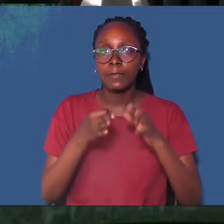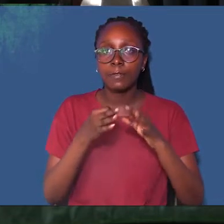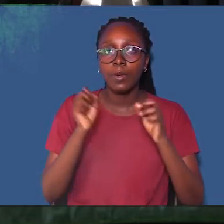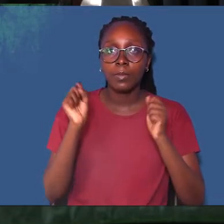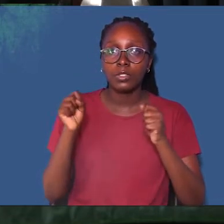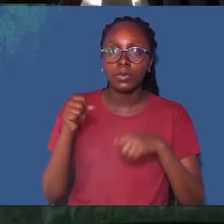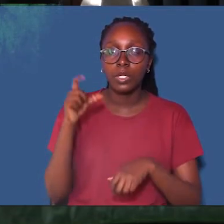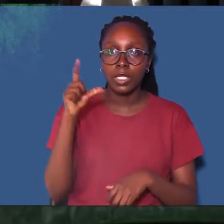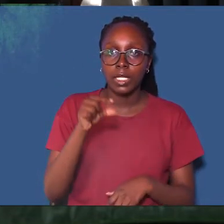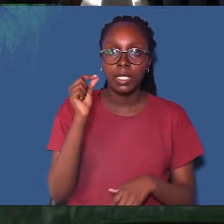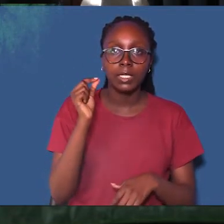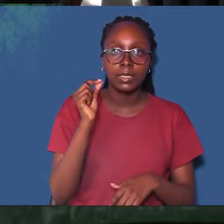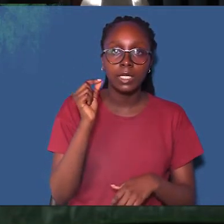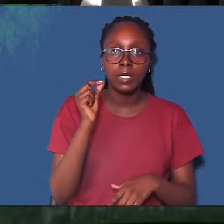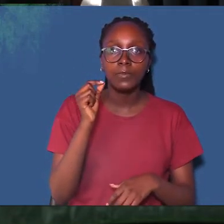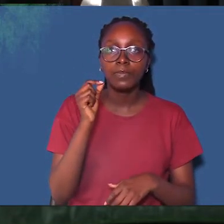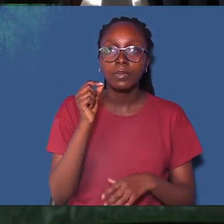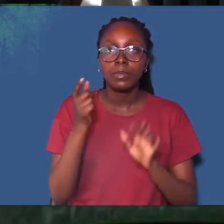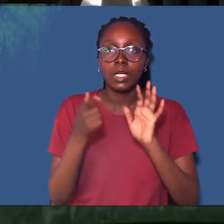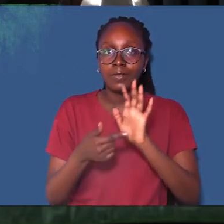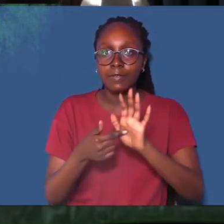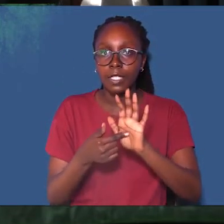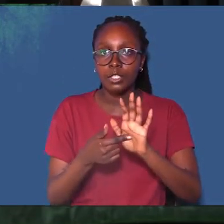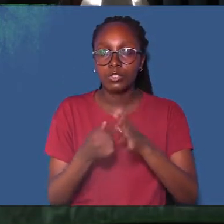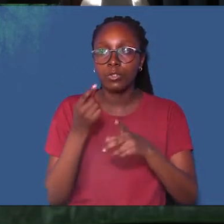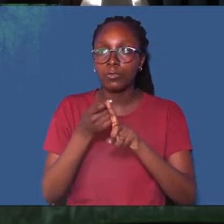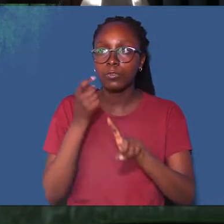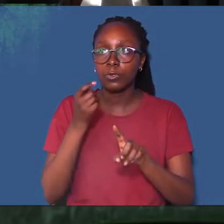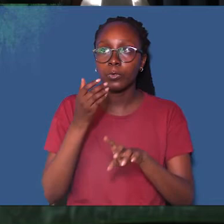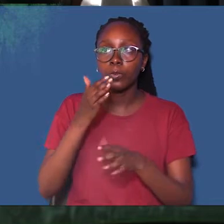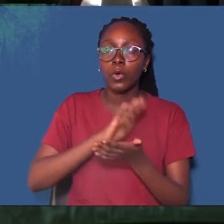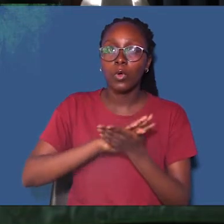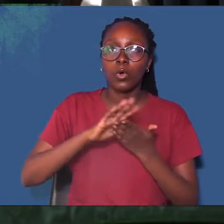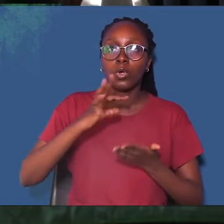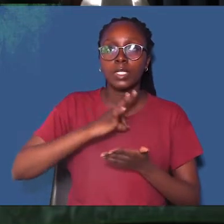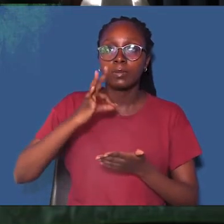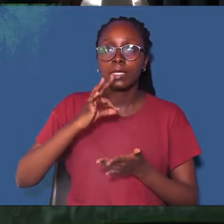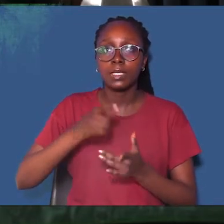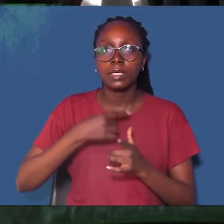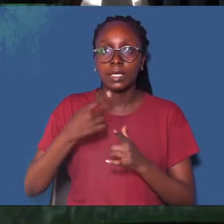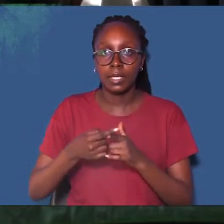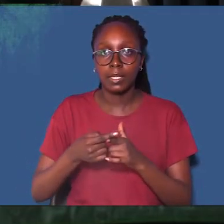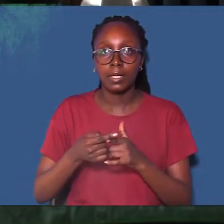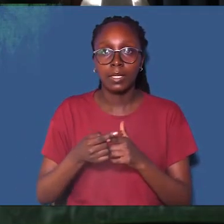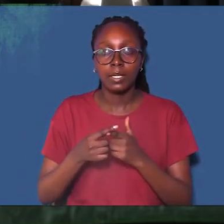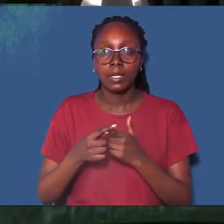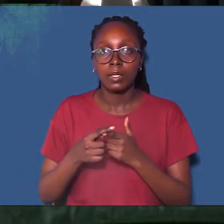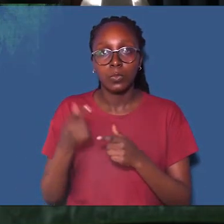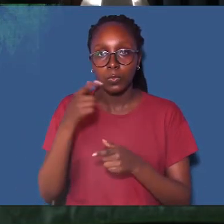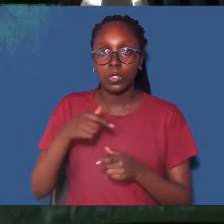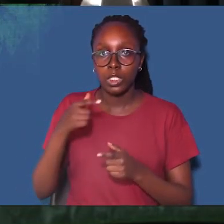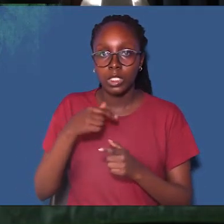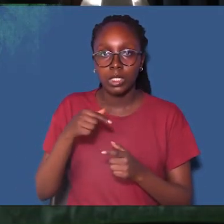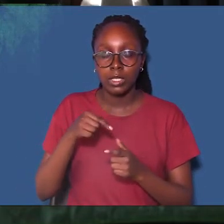is indeed Lord, that Jesus is indeed the Messiah, then we